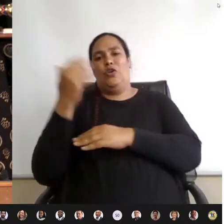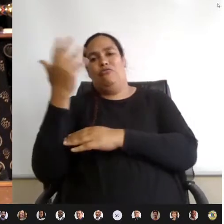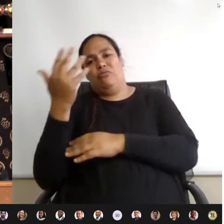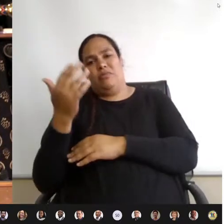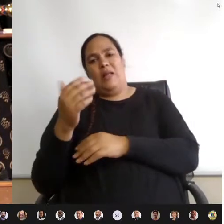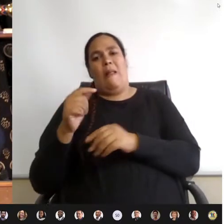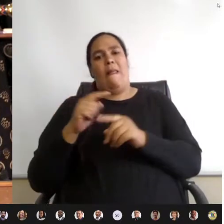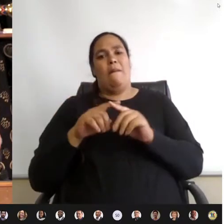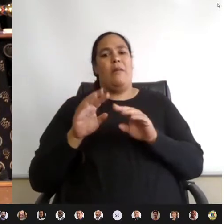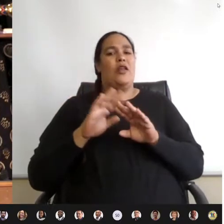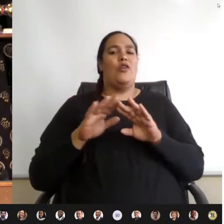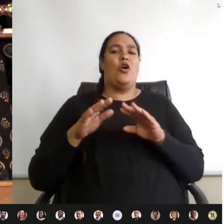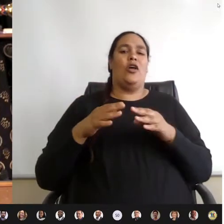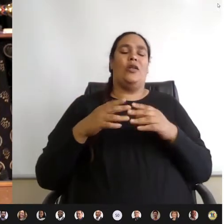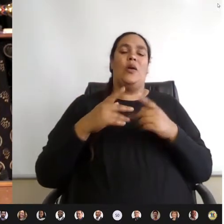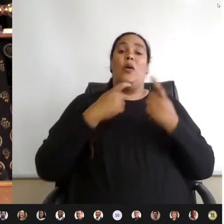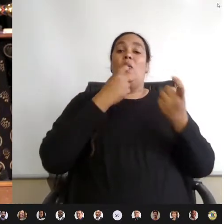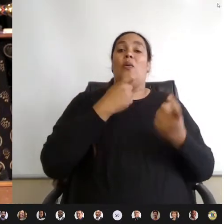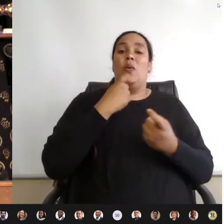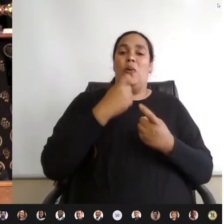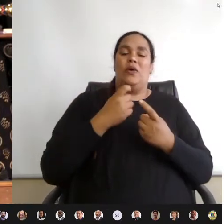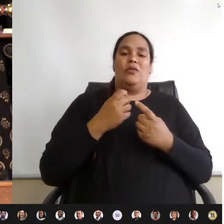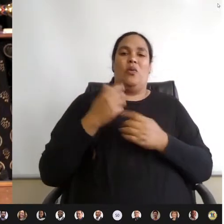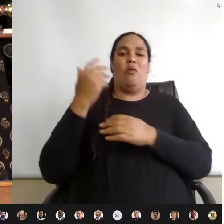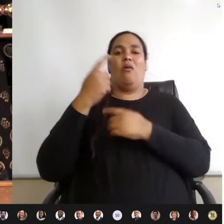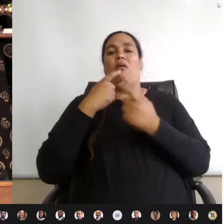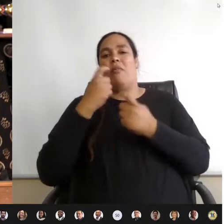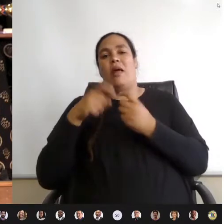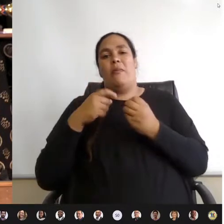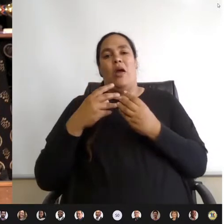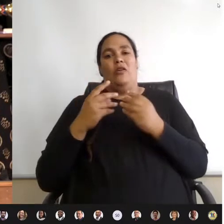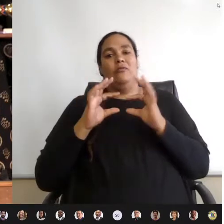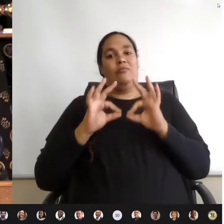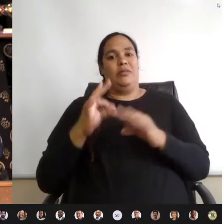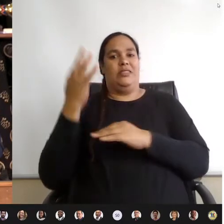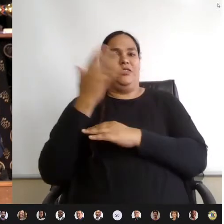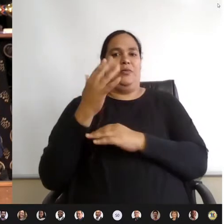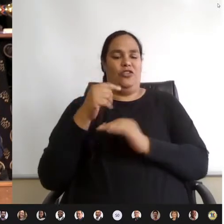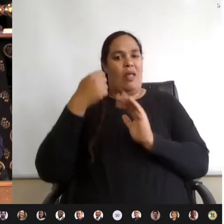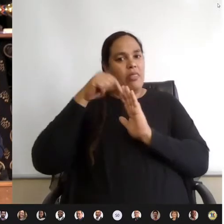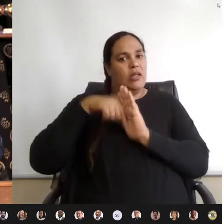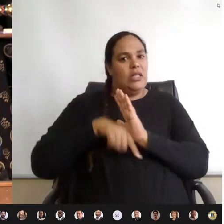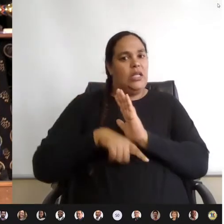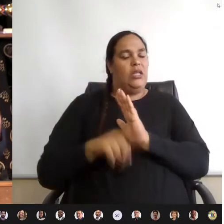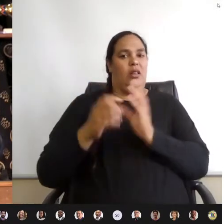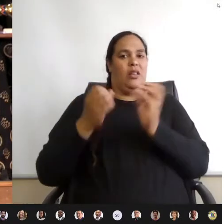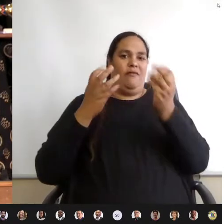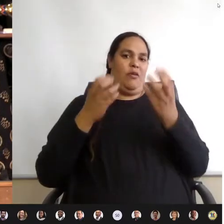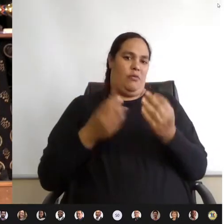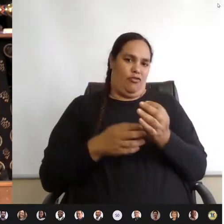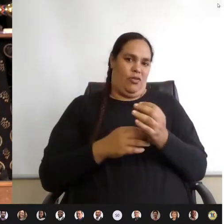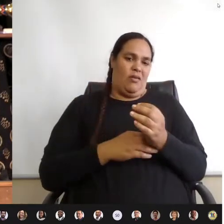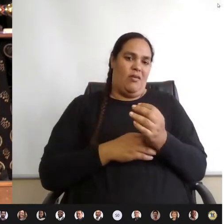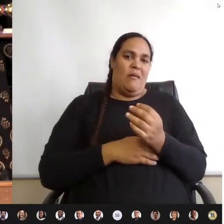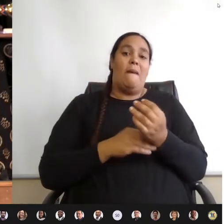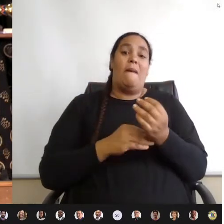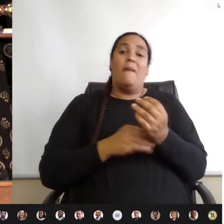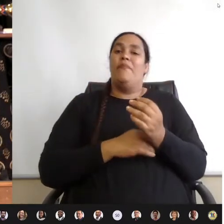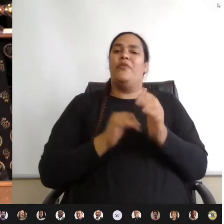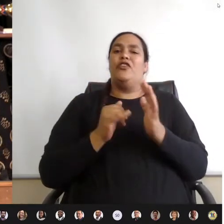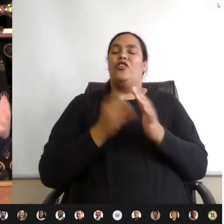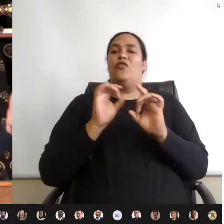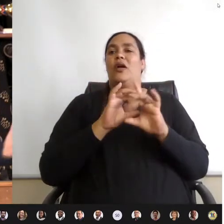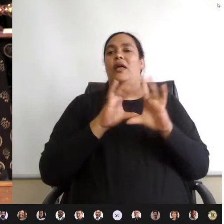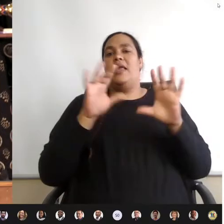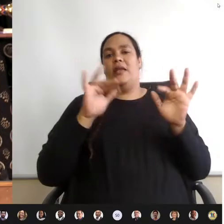much noise or substance to the substance of the actual speech, the detail and the data. But just for clarity, honourable members,